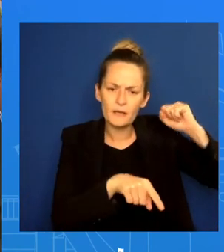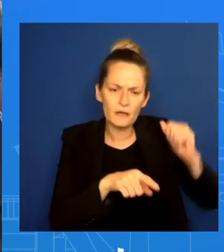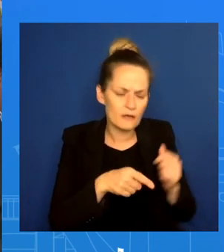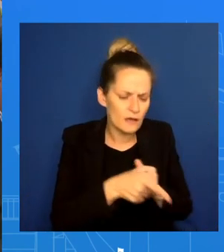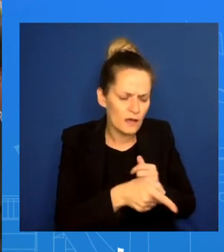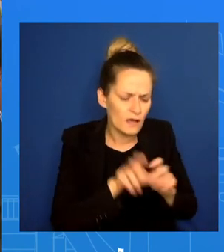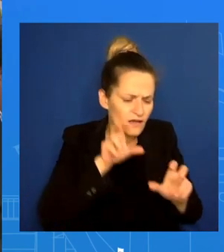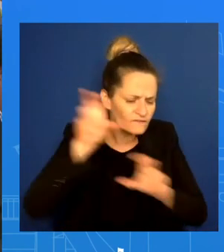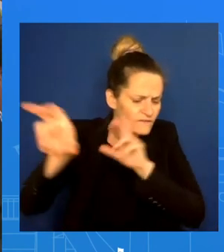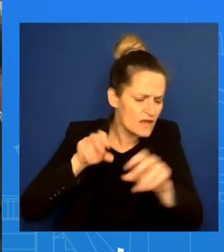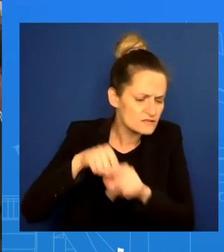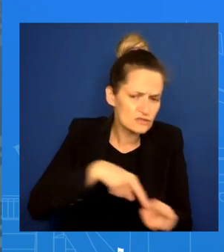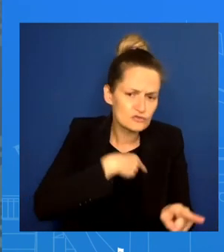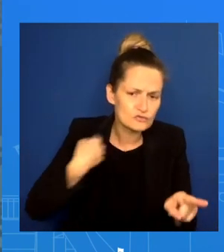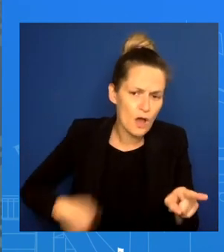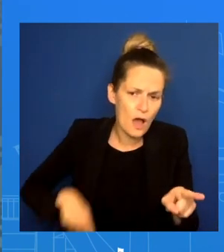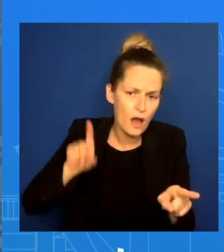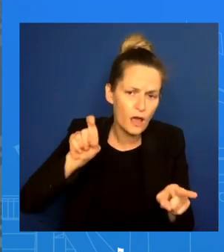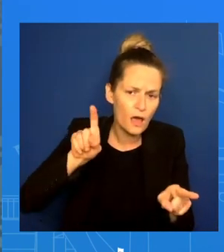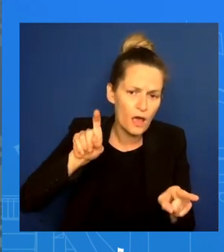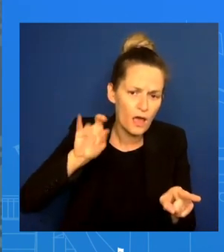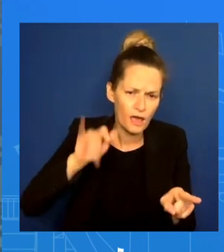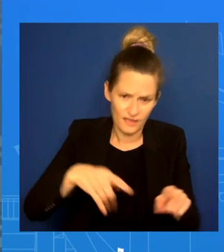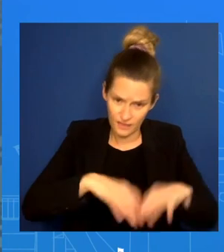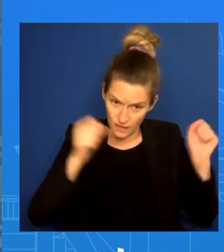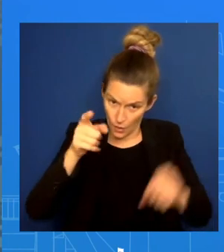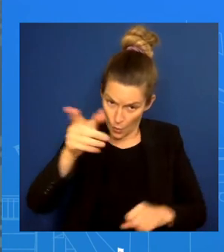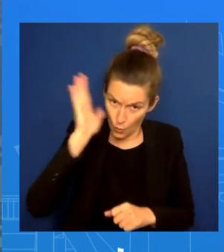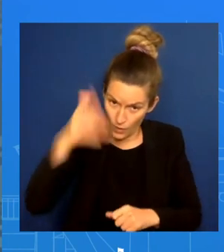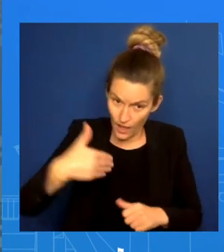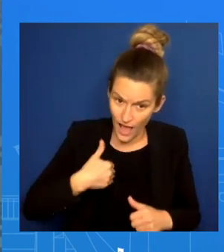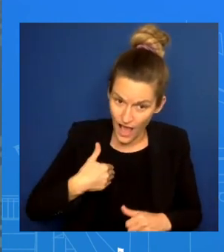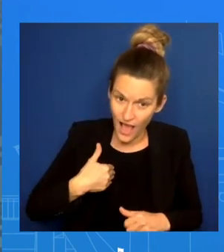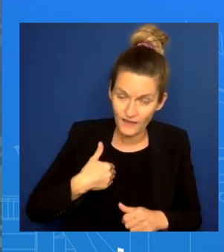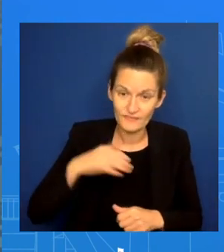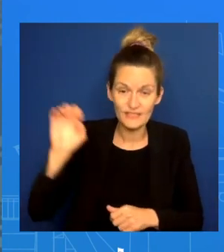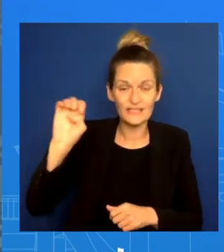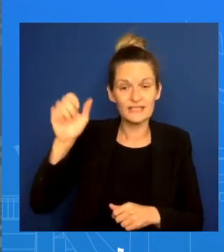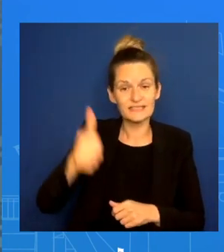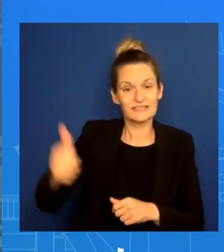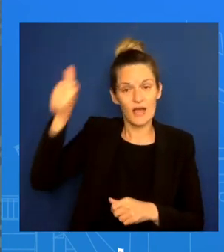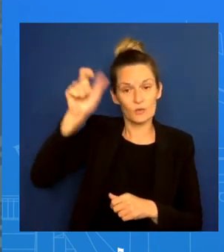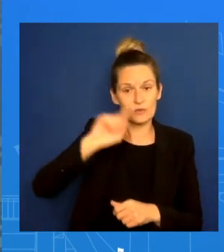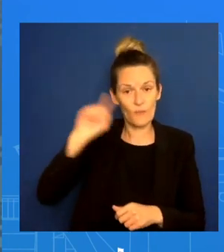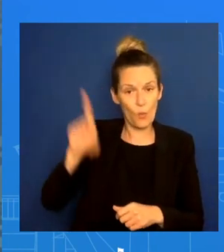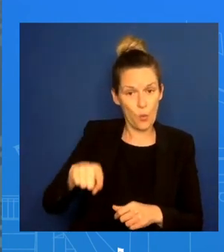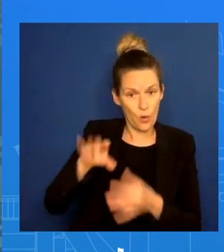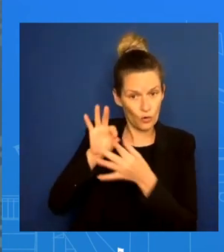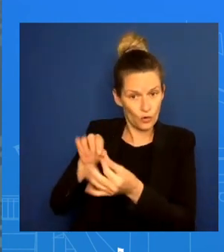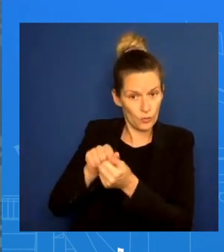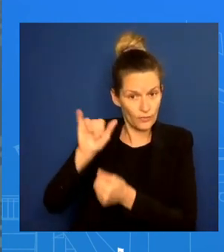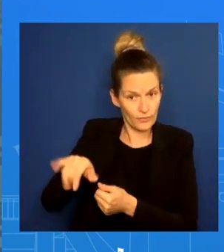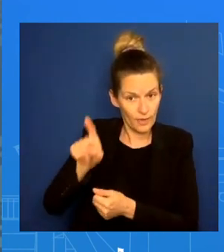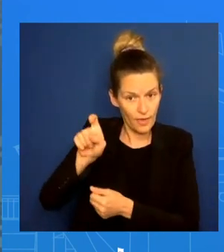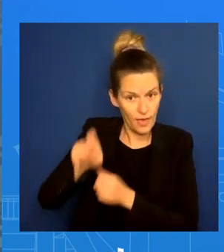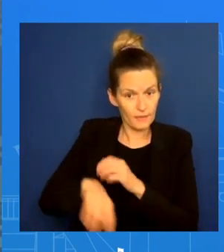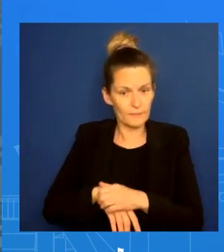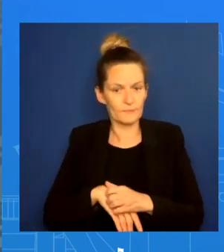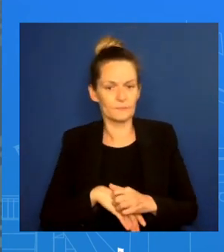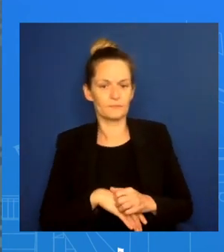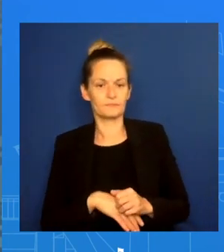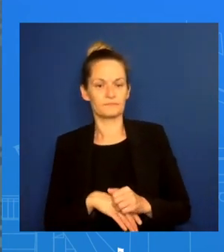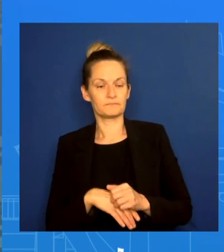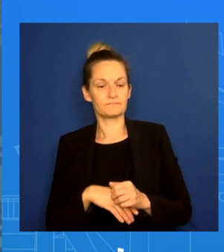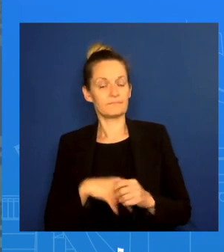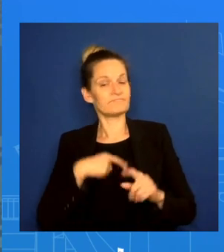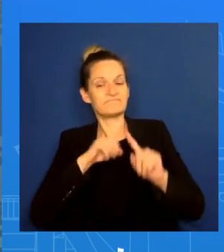that gap? That's a better question for my colleague. All right, just a couple more. Ebony, Sebastian, Tyler. I know you can't give us much